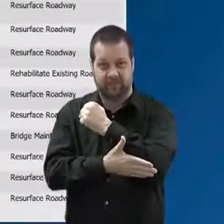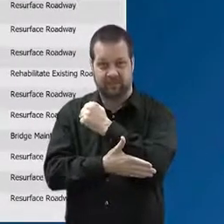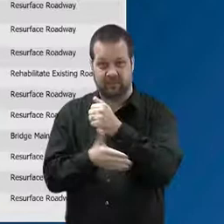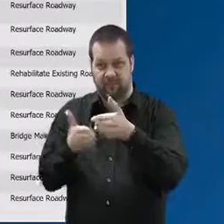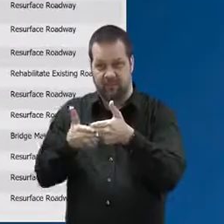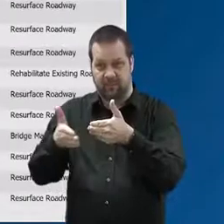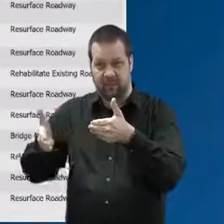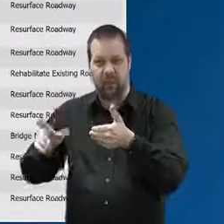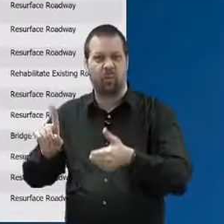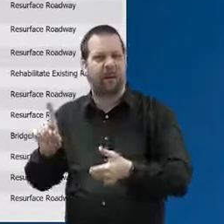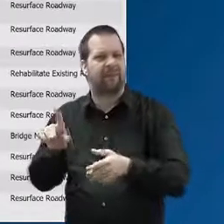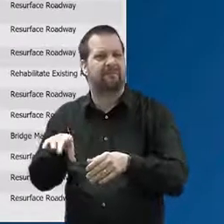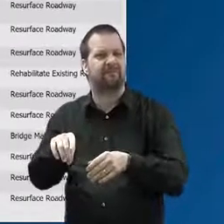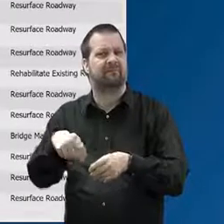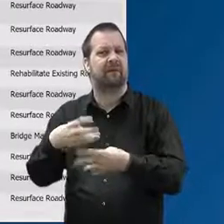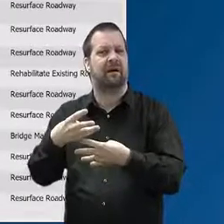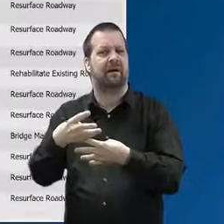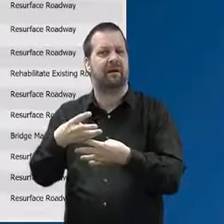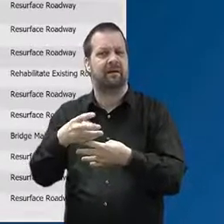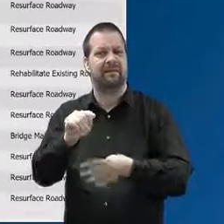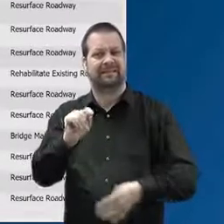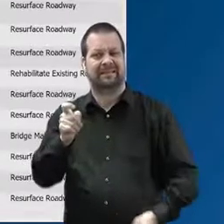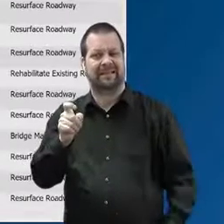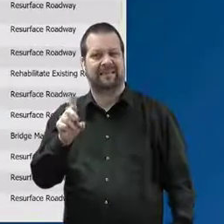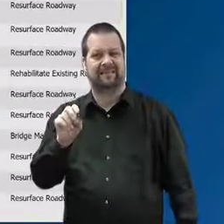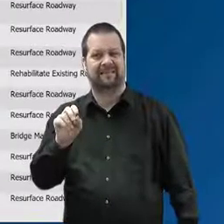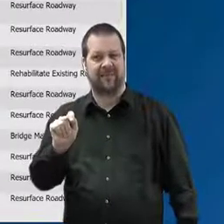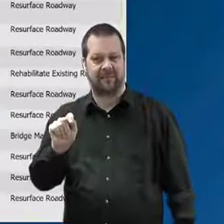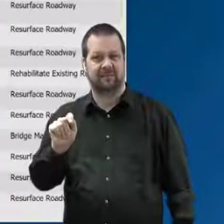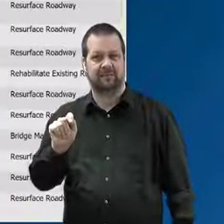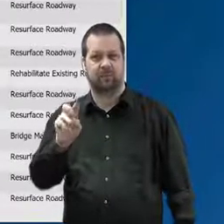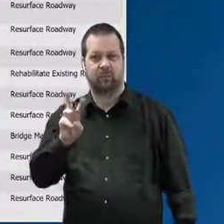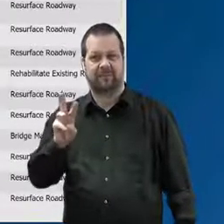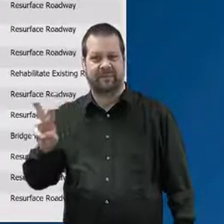TxDOT website at the conclusion of this meeting.